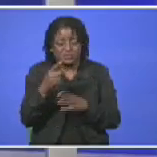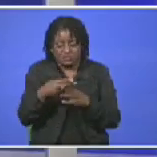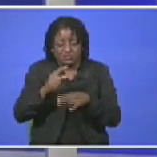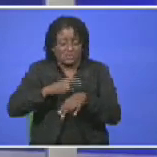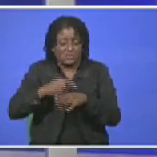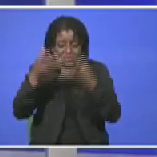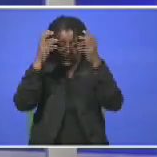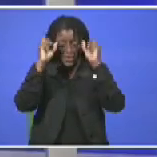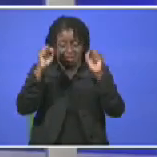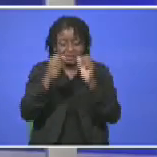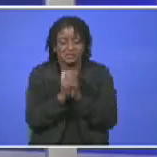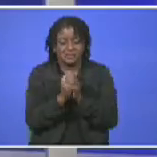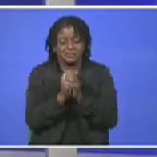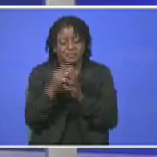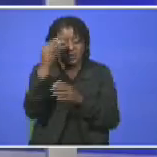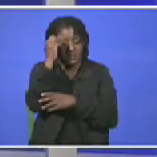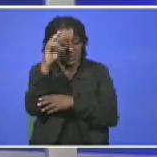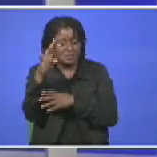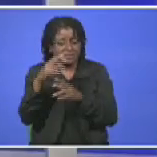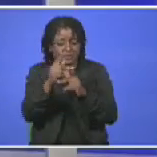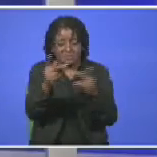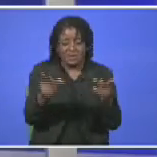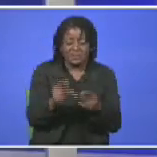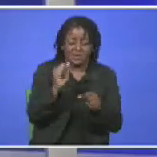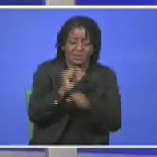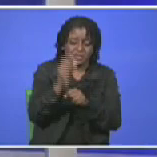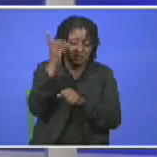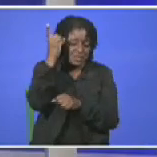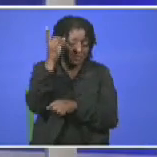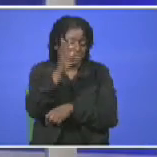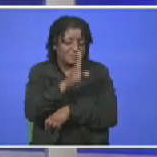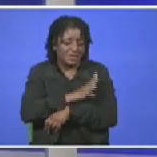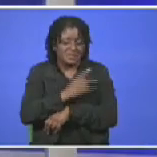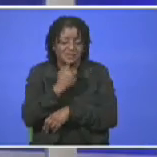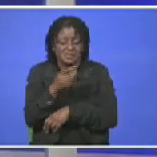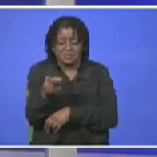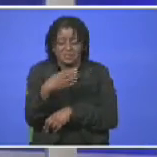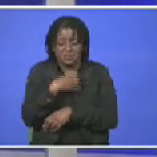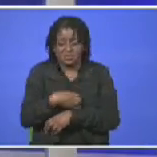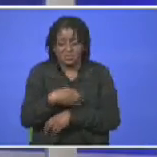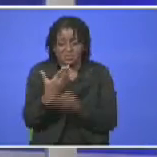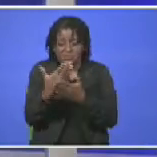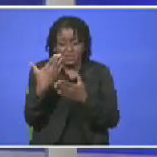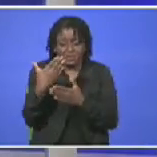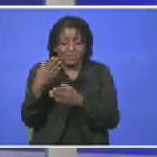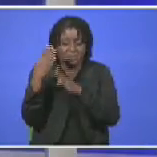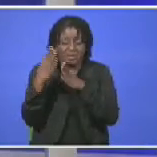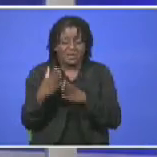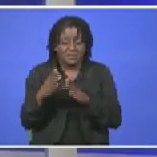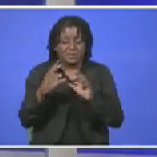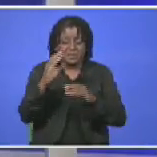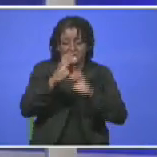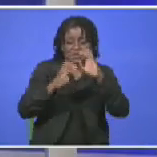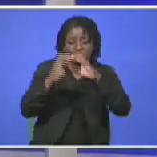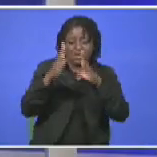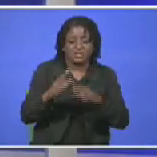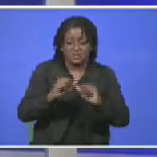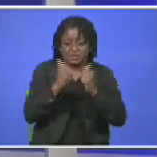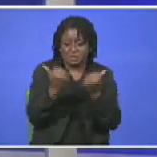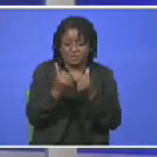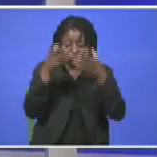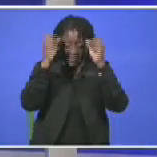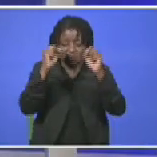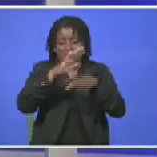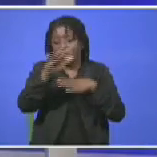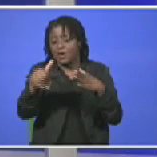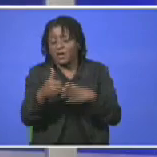Meantime, Minister of Public Works, the Honourable Desmond Bannister, says he wishes former Bahamian Contractors Association President Leonard Sands all